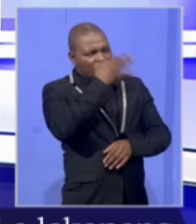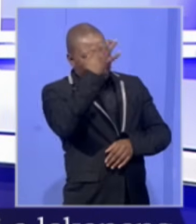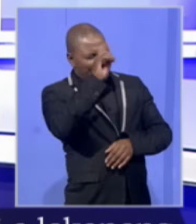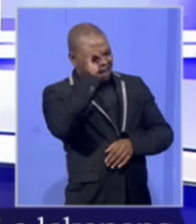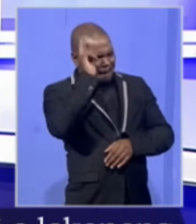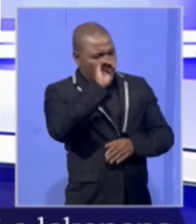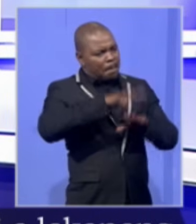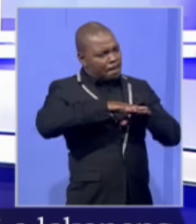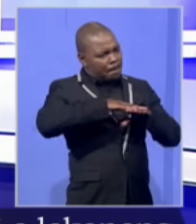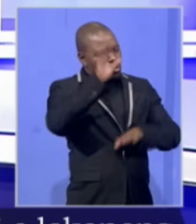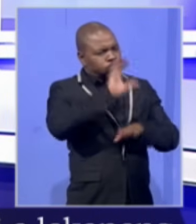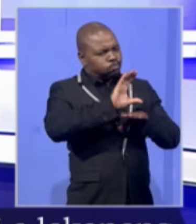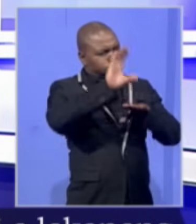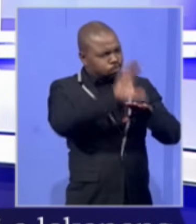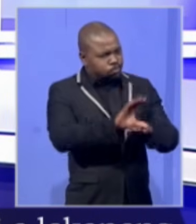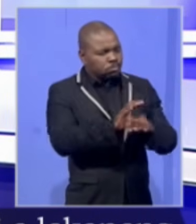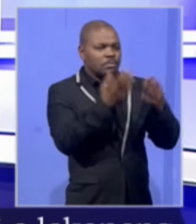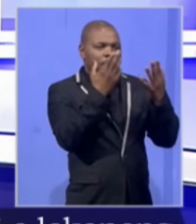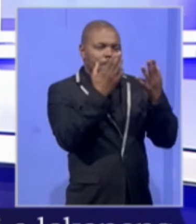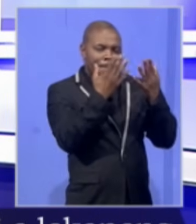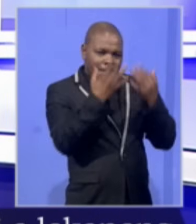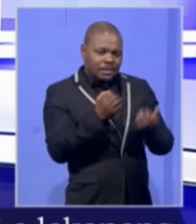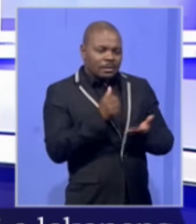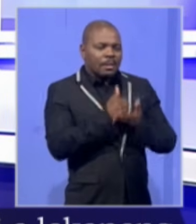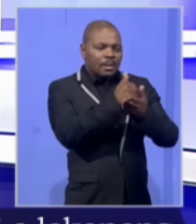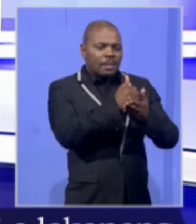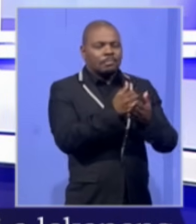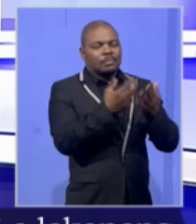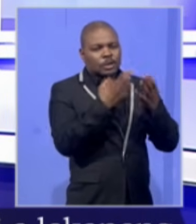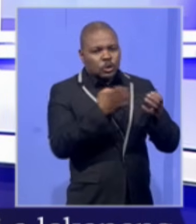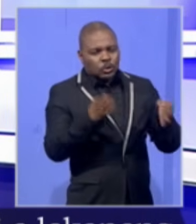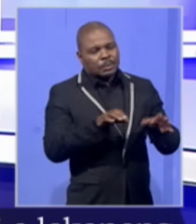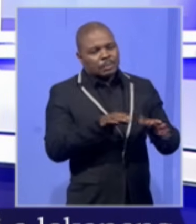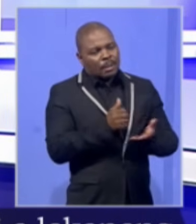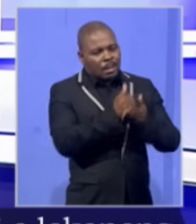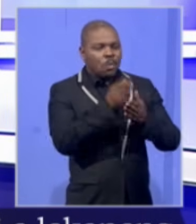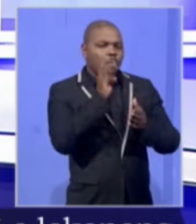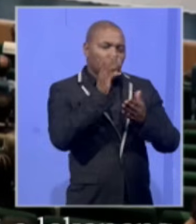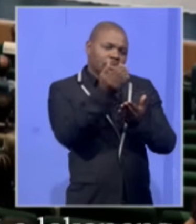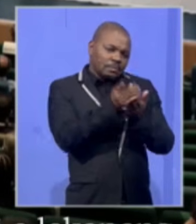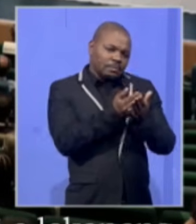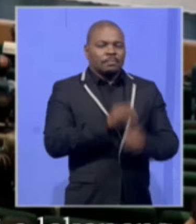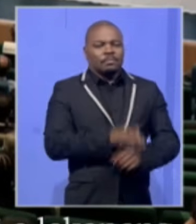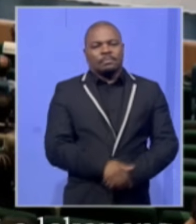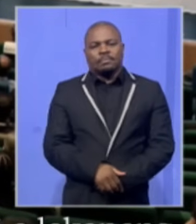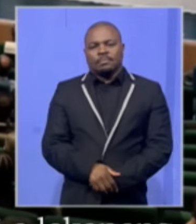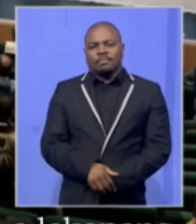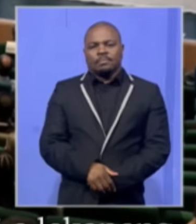a mafaratlhatlha a metsi tebang le go netefatsa tshomarelo ya metsi.